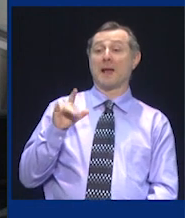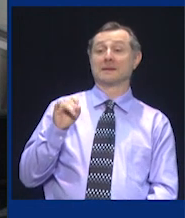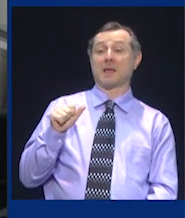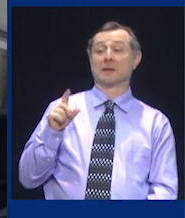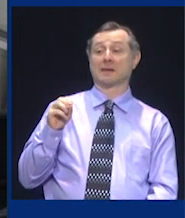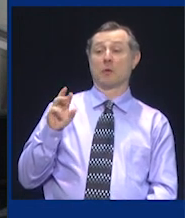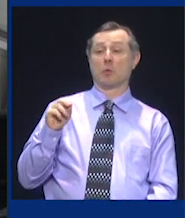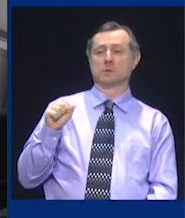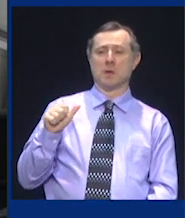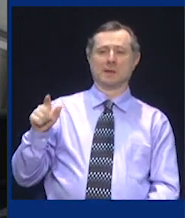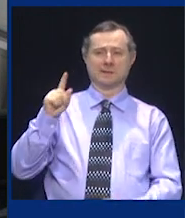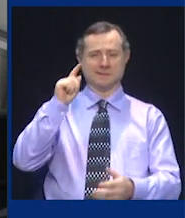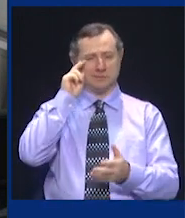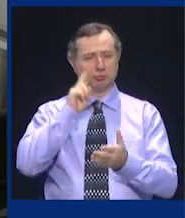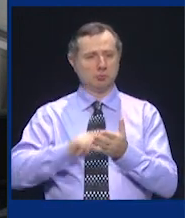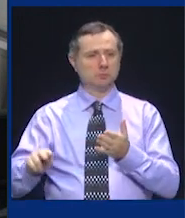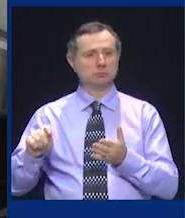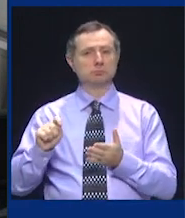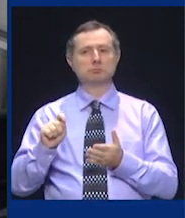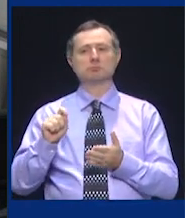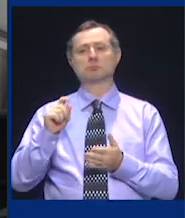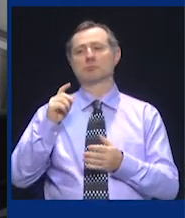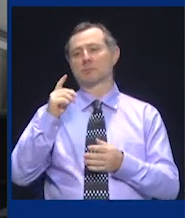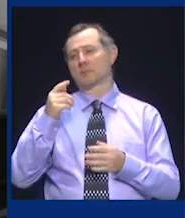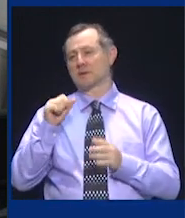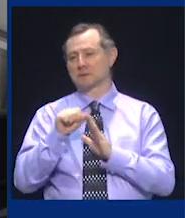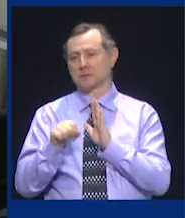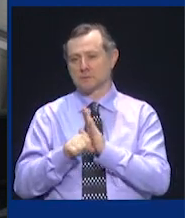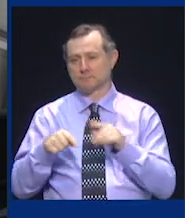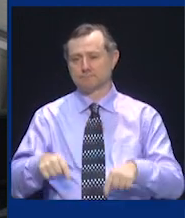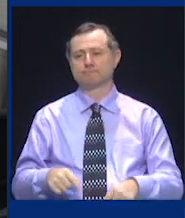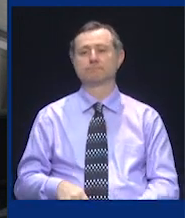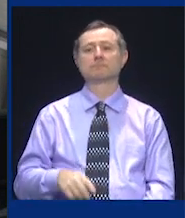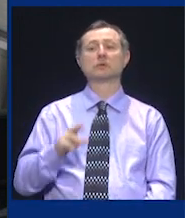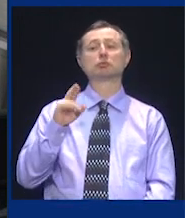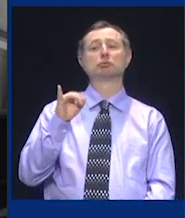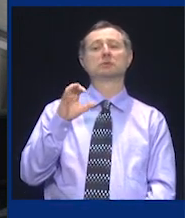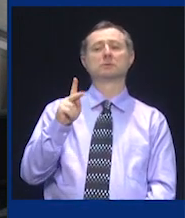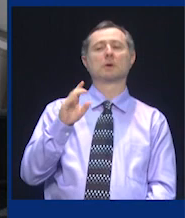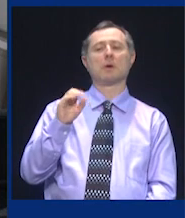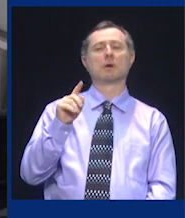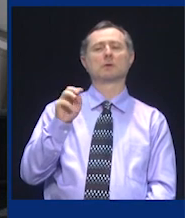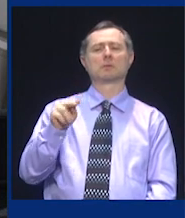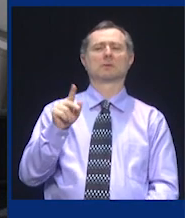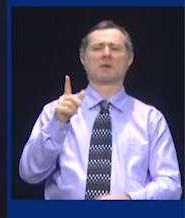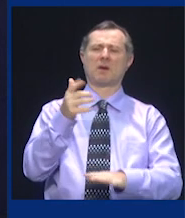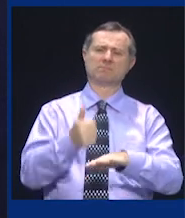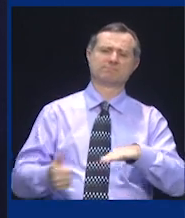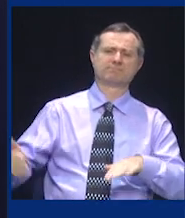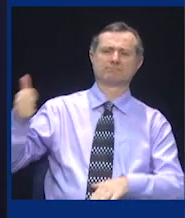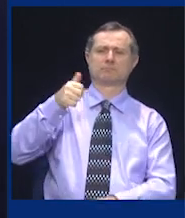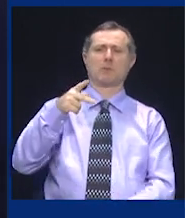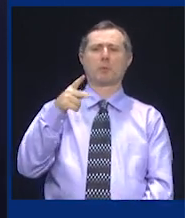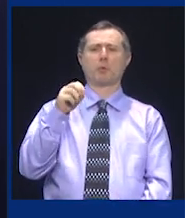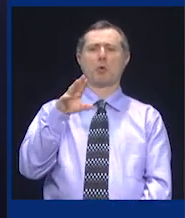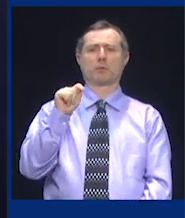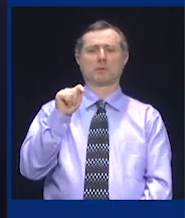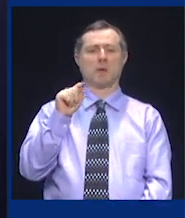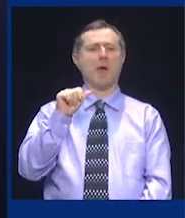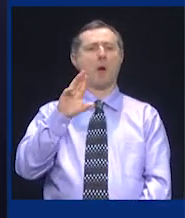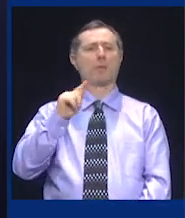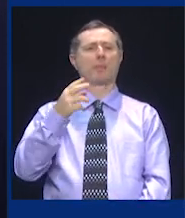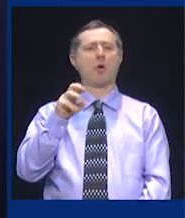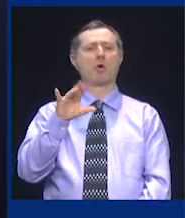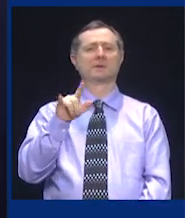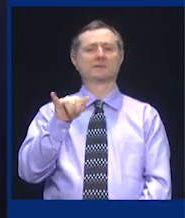To her right, Rick Cotton, Executive Director of the Port Authority, who's been doing a magnificent job all across the board.